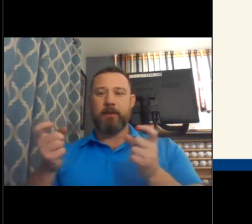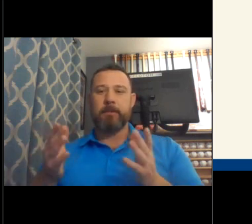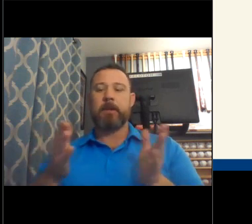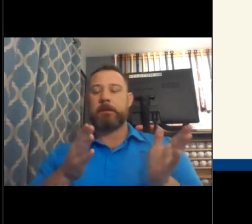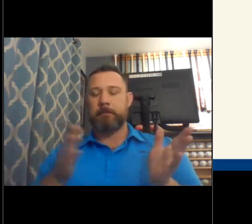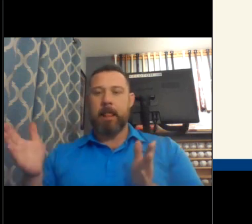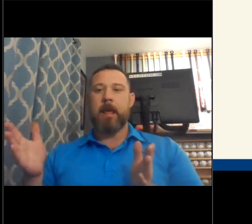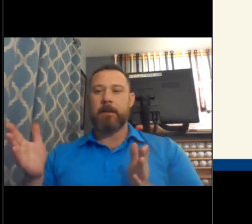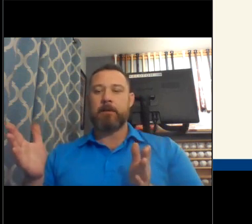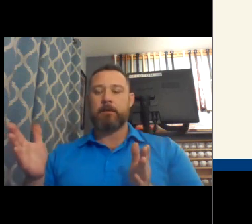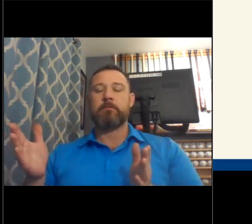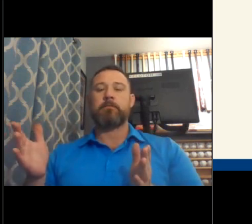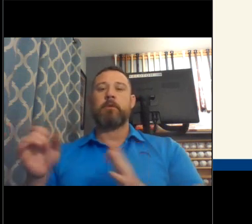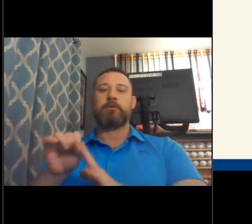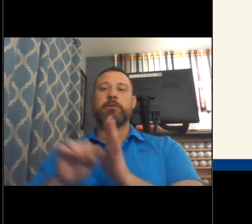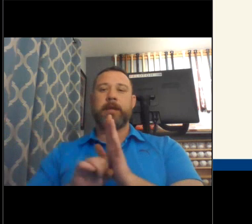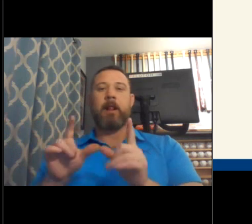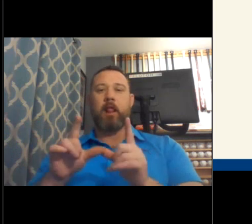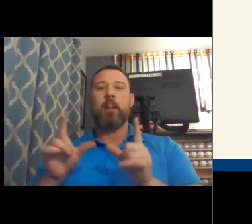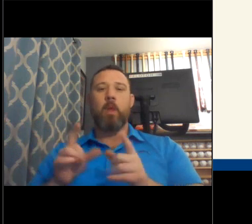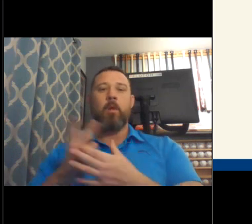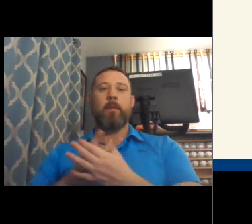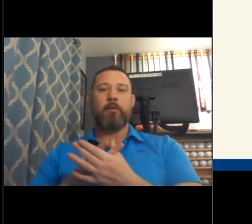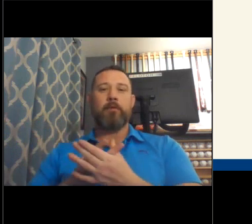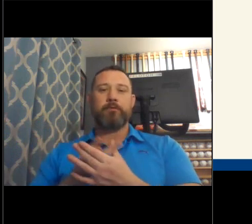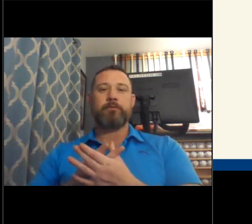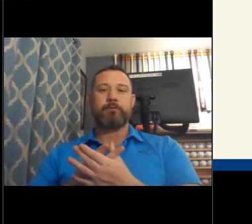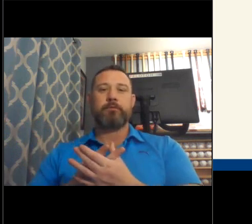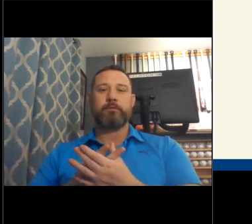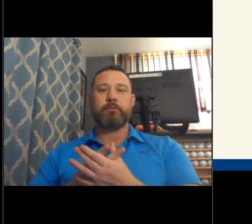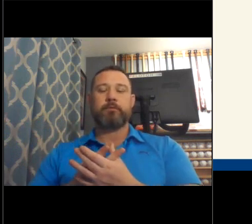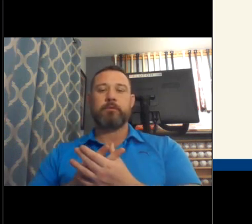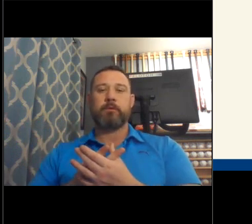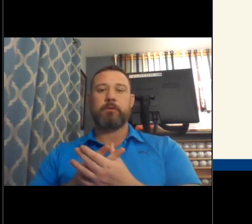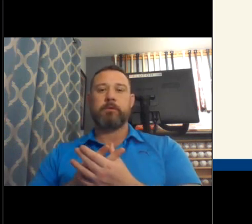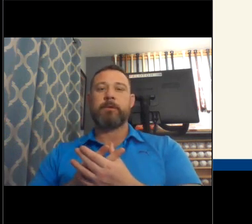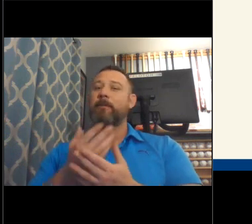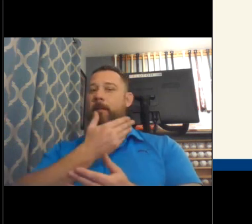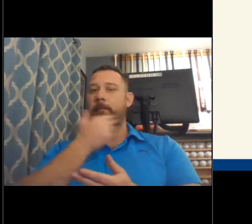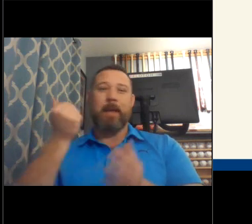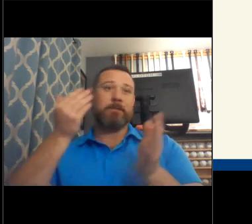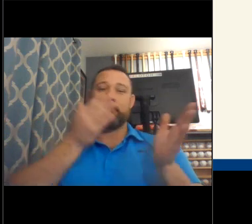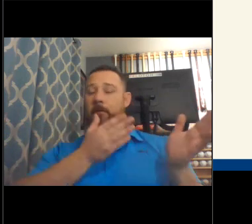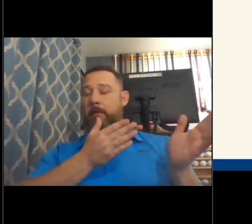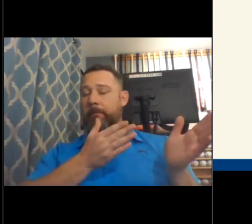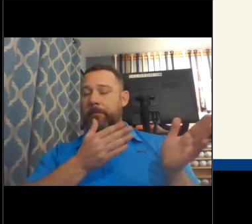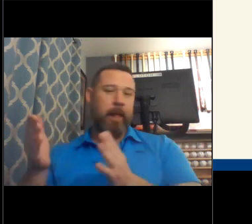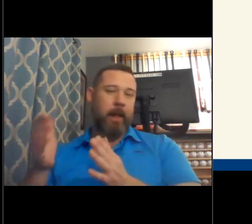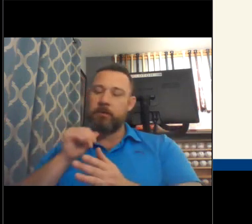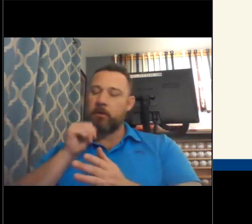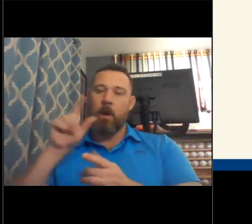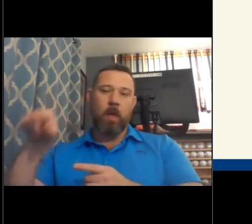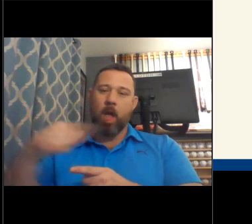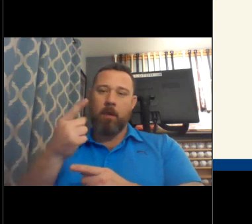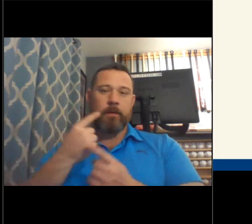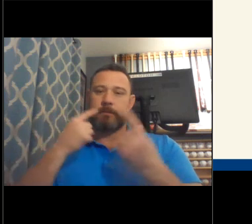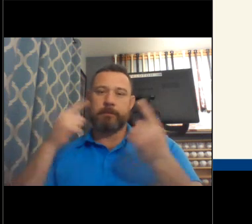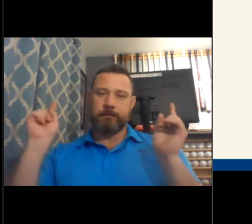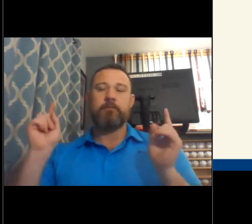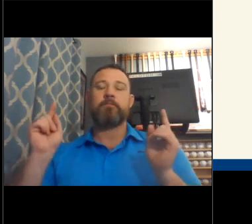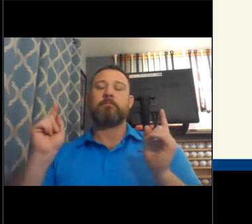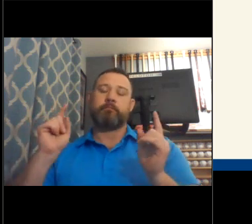with our state and local partners on that. But even the best plans obviously do not always go to